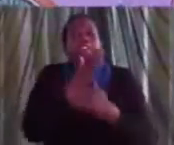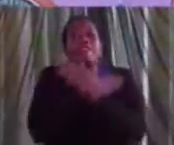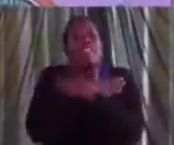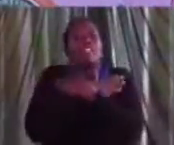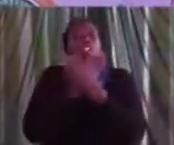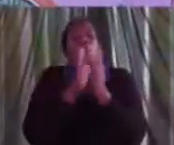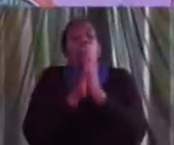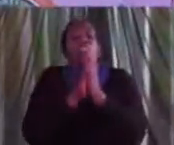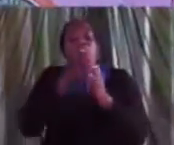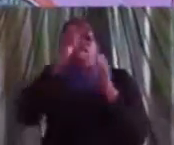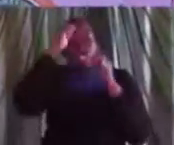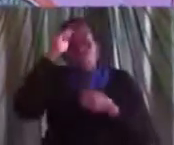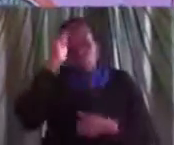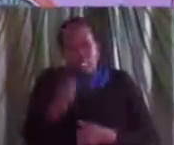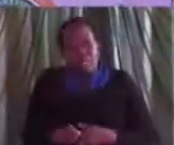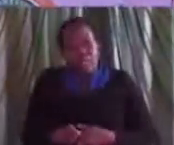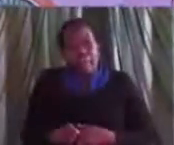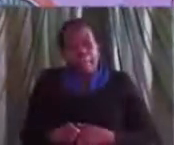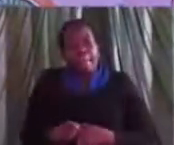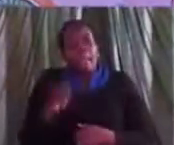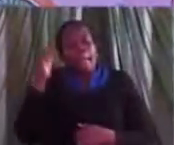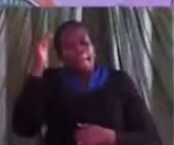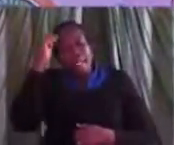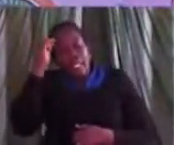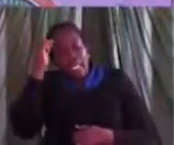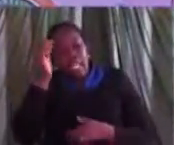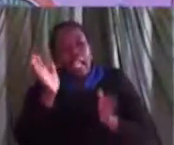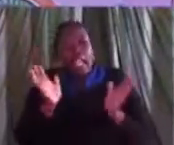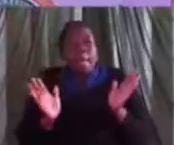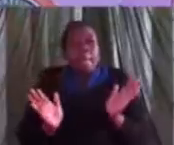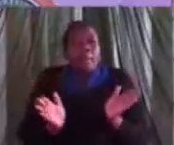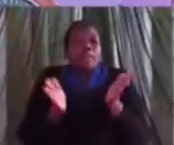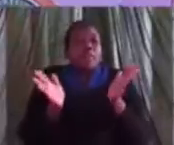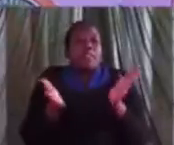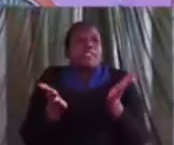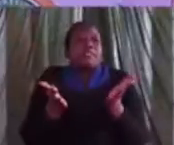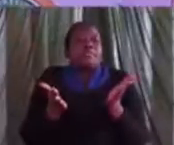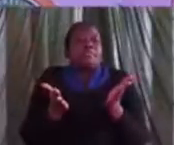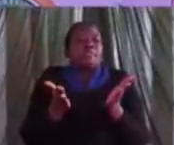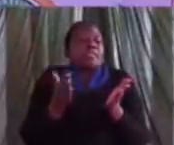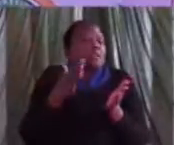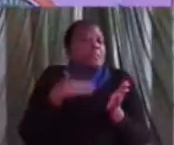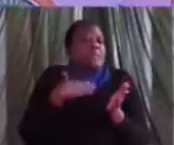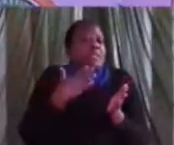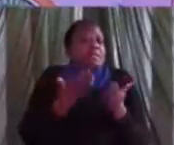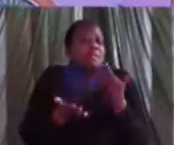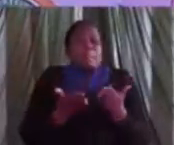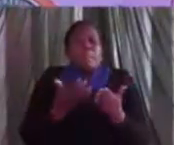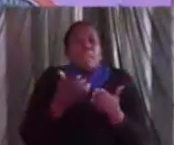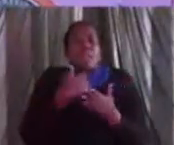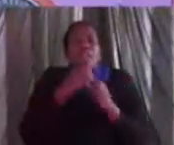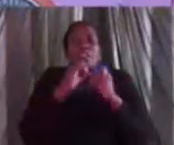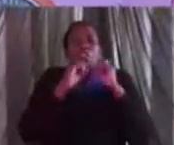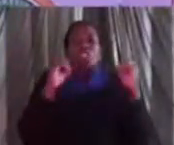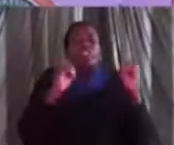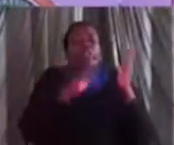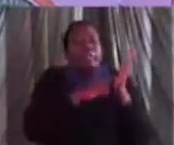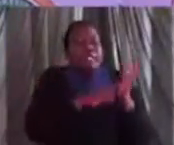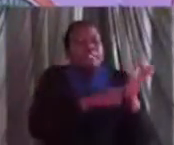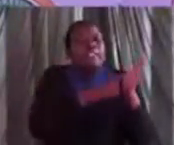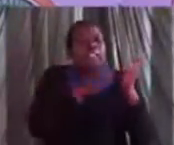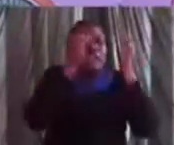Mentoring would be involvement in that direction. I may not have any particular case of anybody I mentor, but